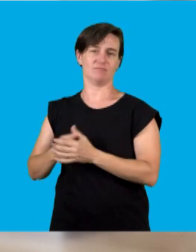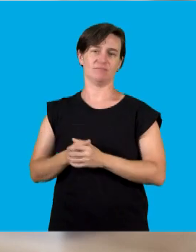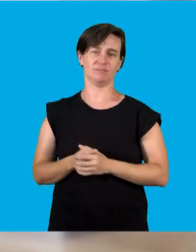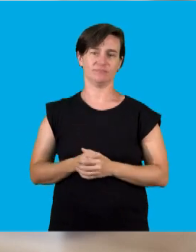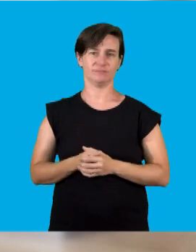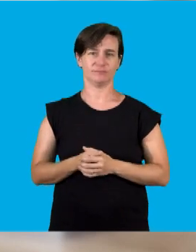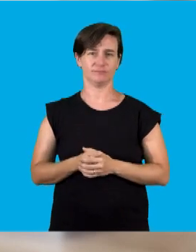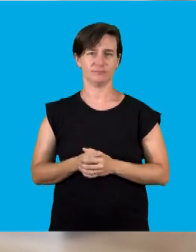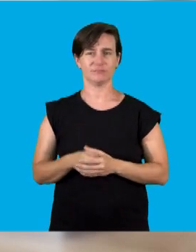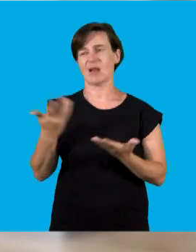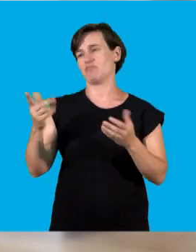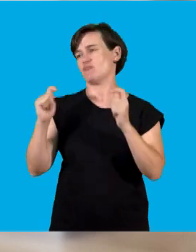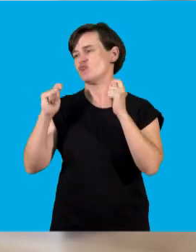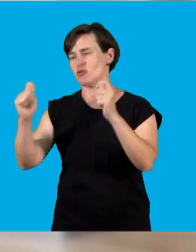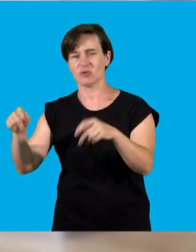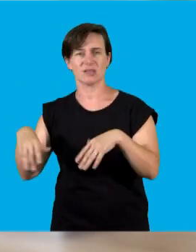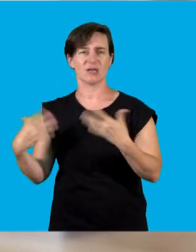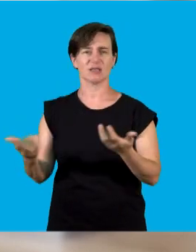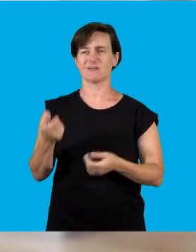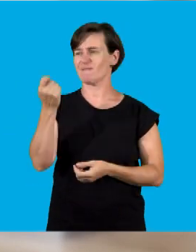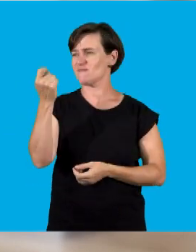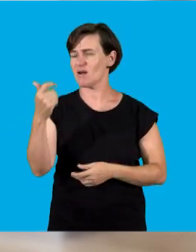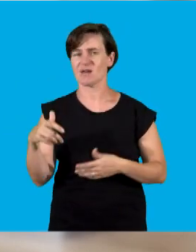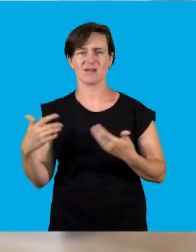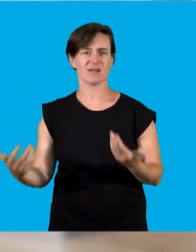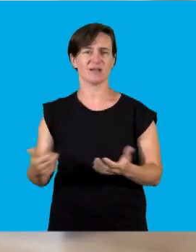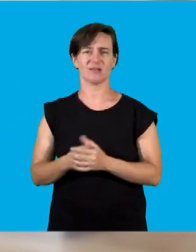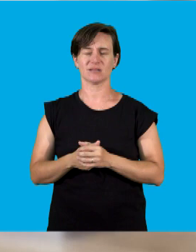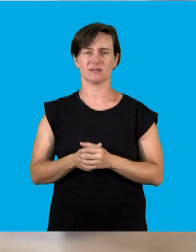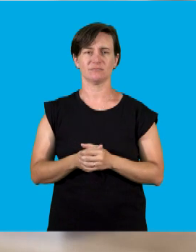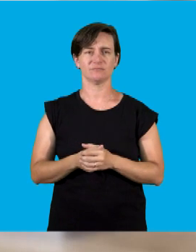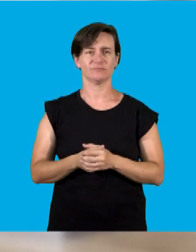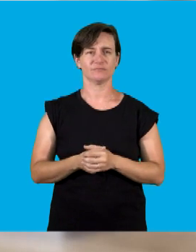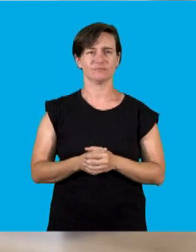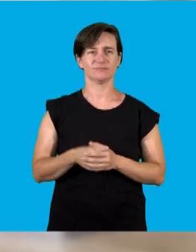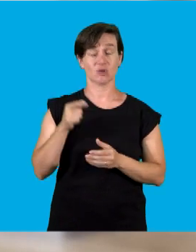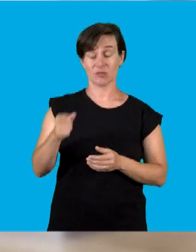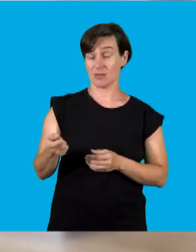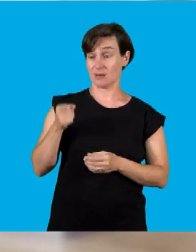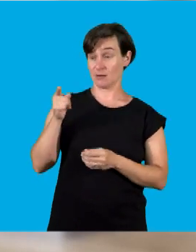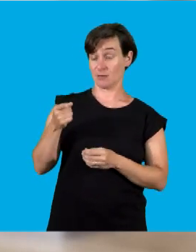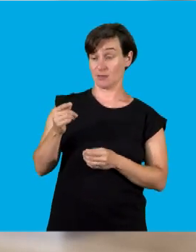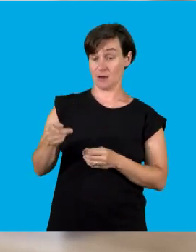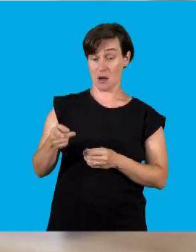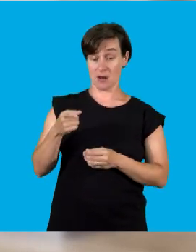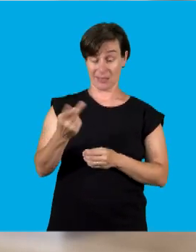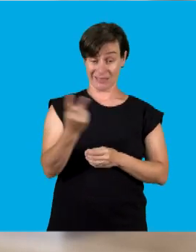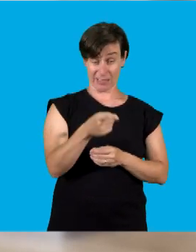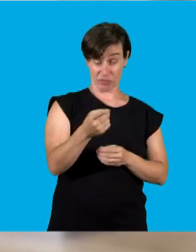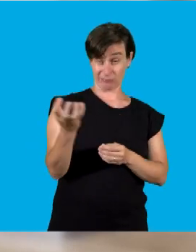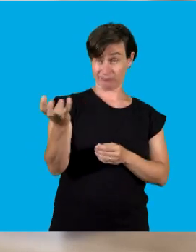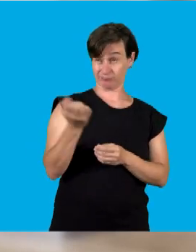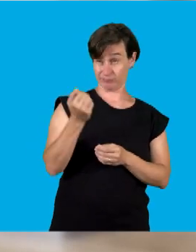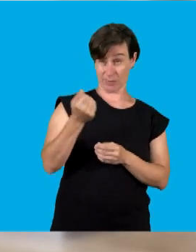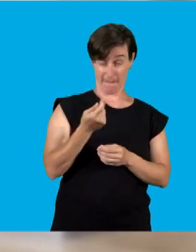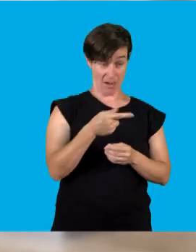Your transportation, your financing industries, they are found there. Obviously the money that they get in the secondary sector, in the primary sector, they need to